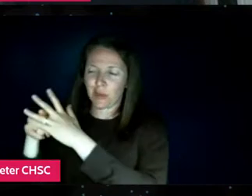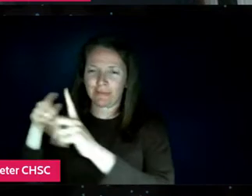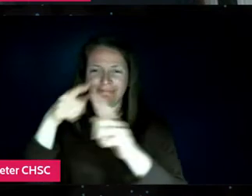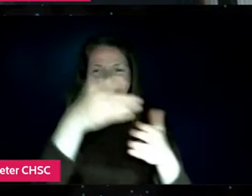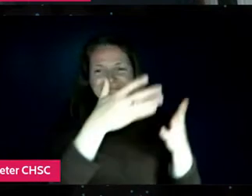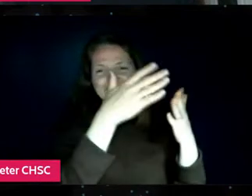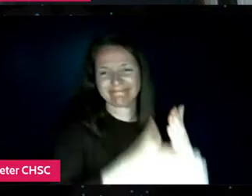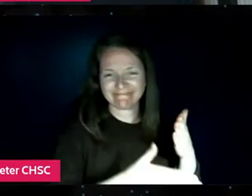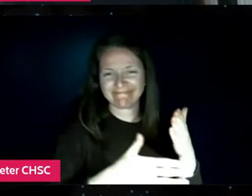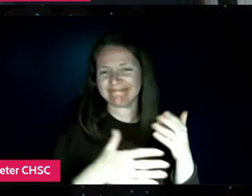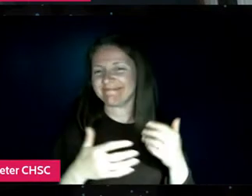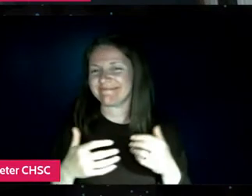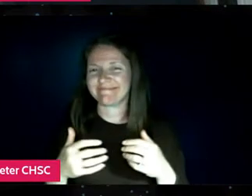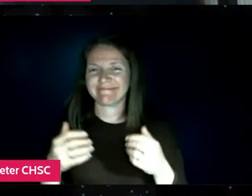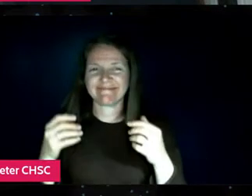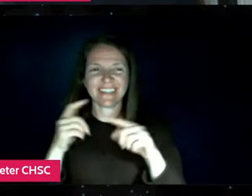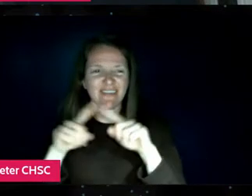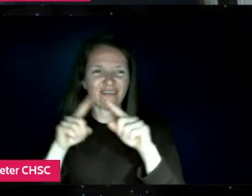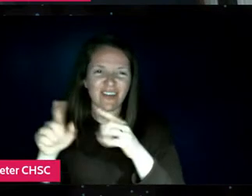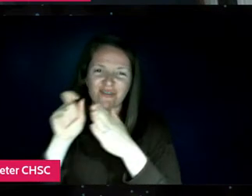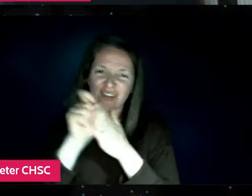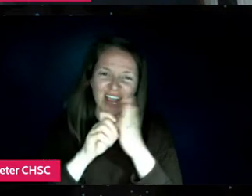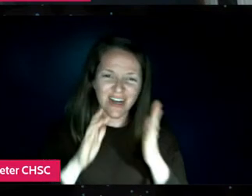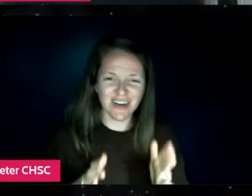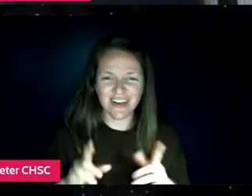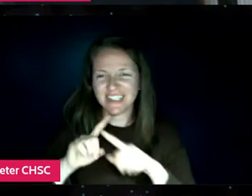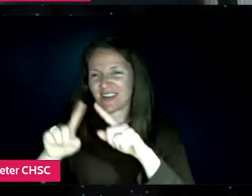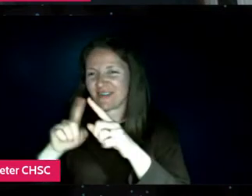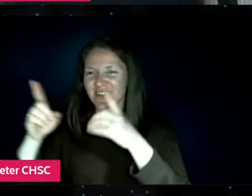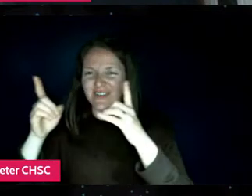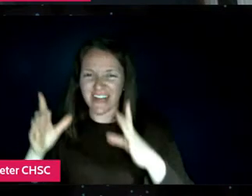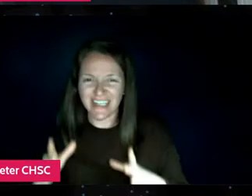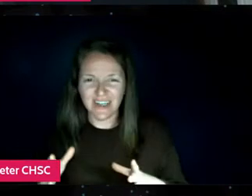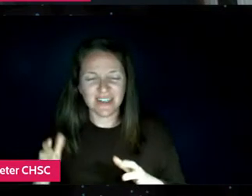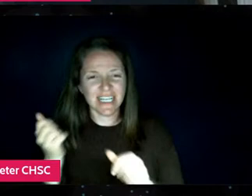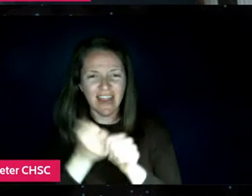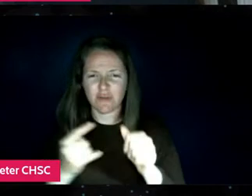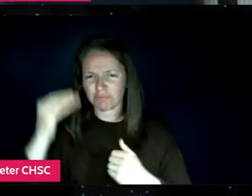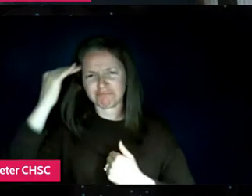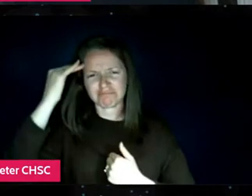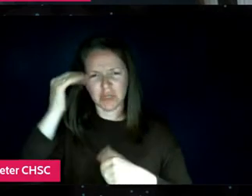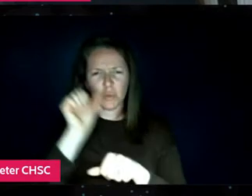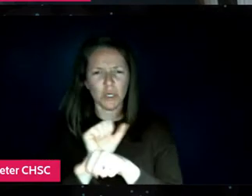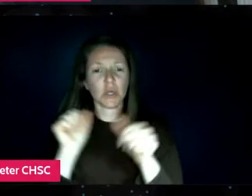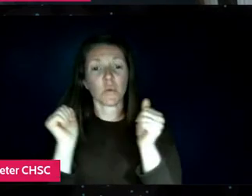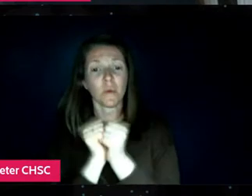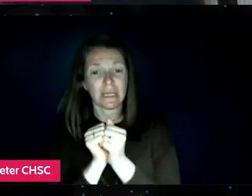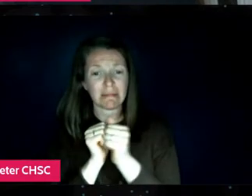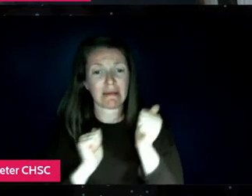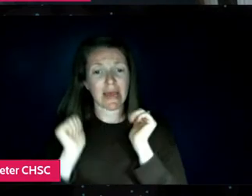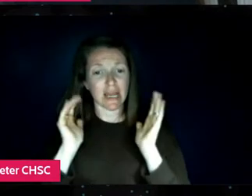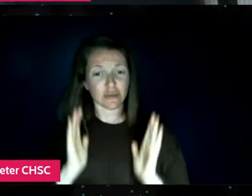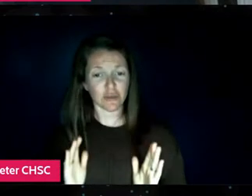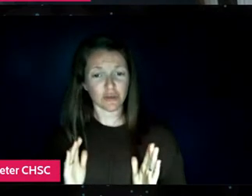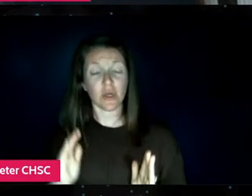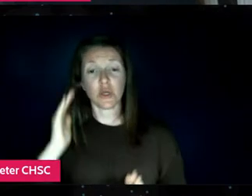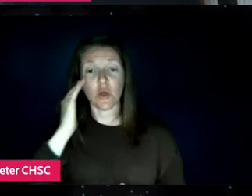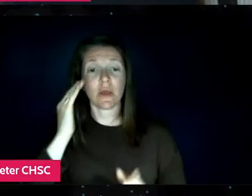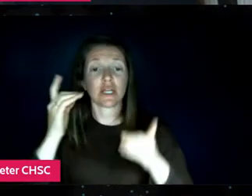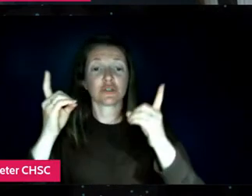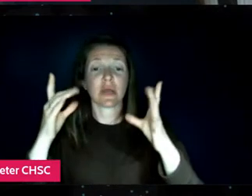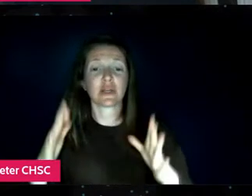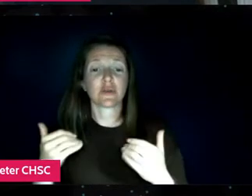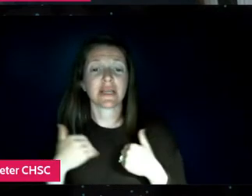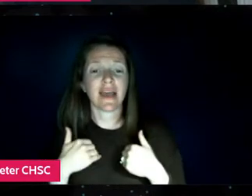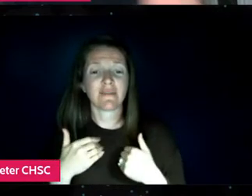all as many writers, directors, everyone was very conscious of working with actors and knowing that the directors would only have like a